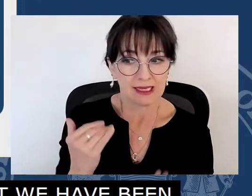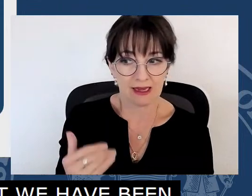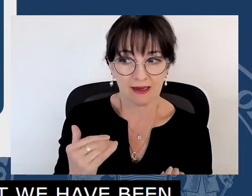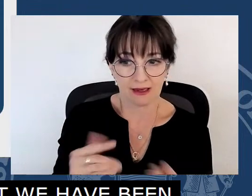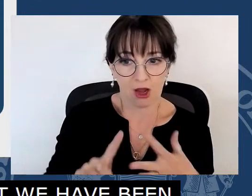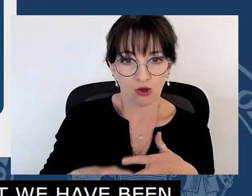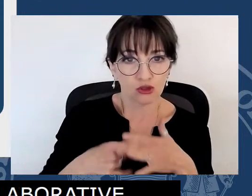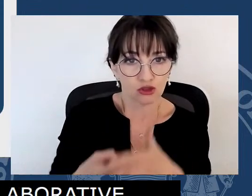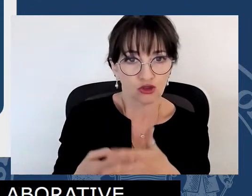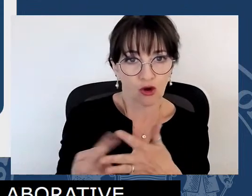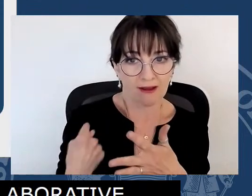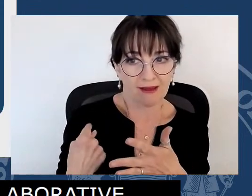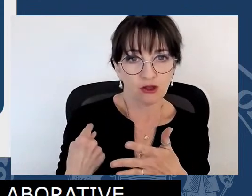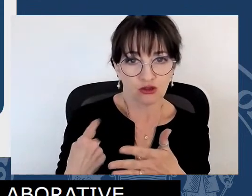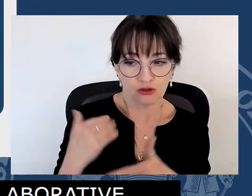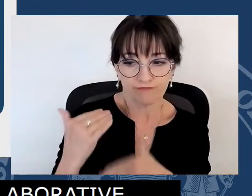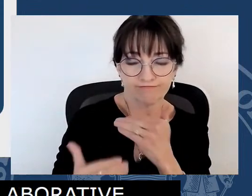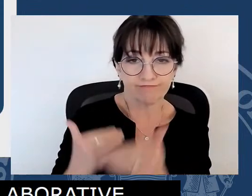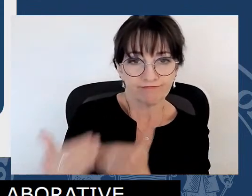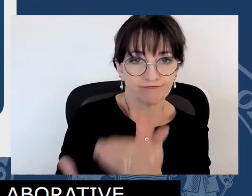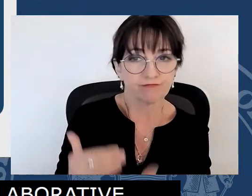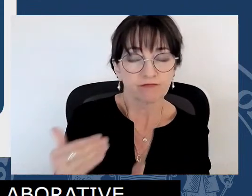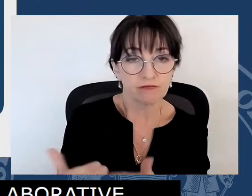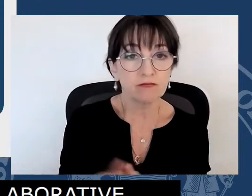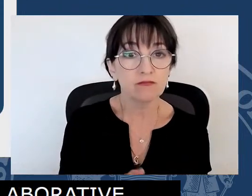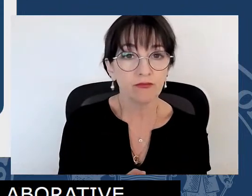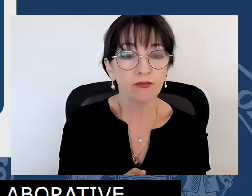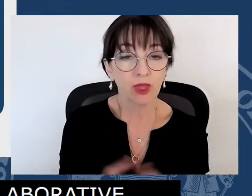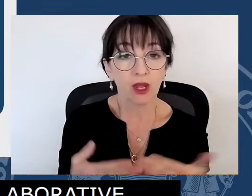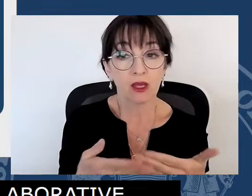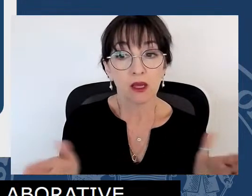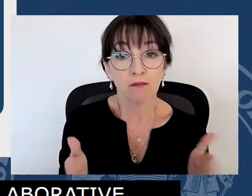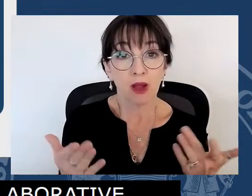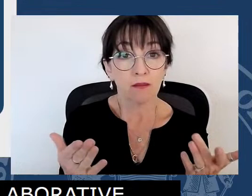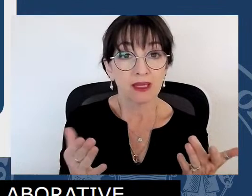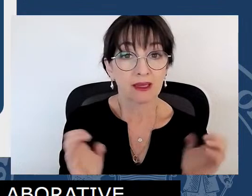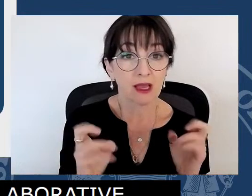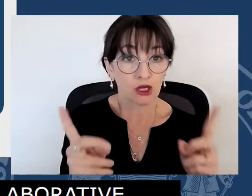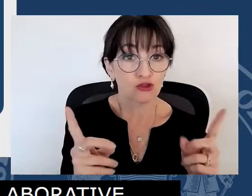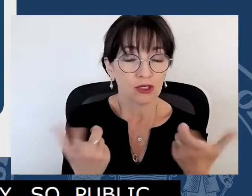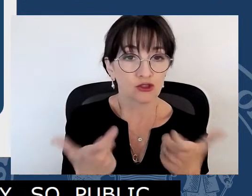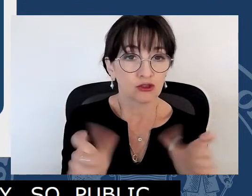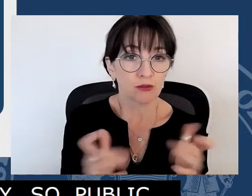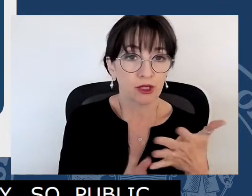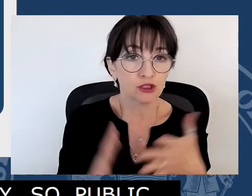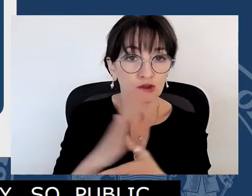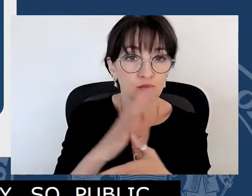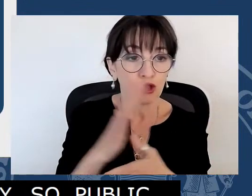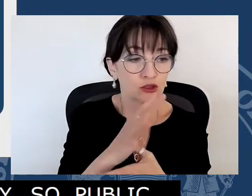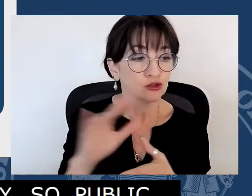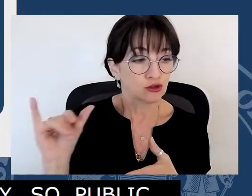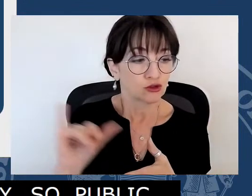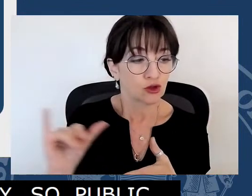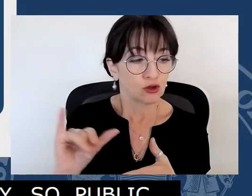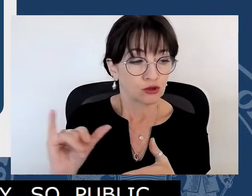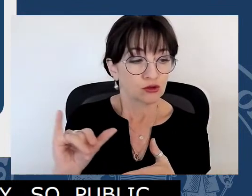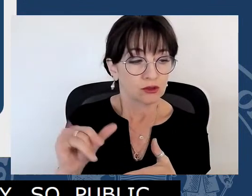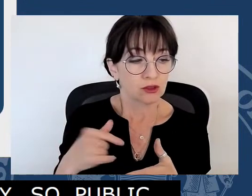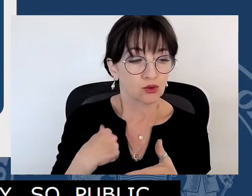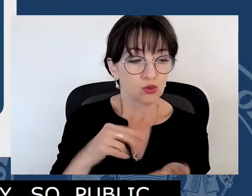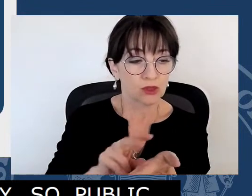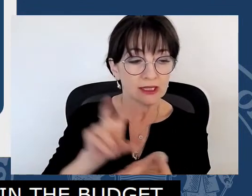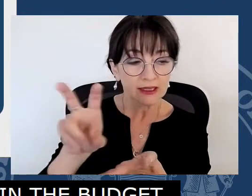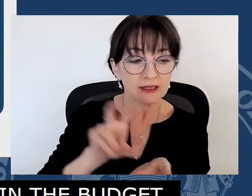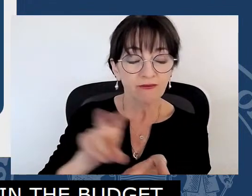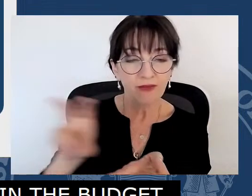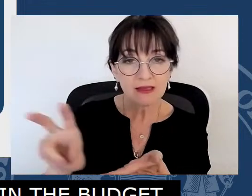clearly one of our big priorities in the budget. We've also, as I just said, are investing in our state